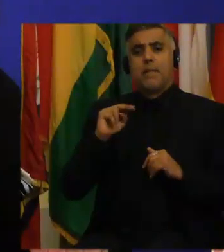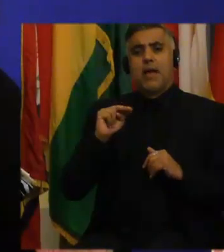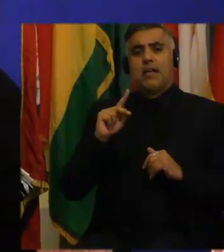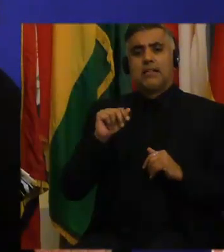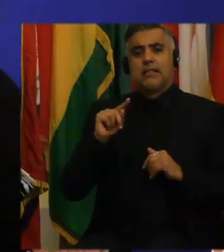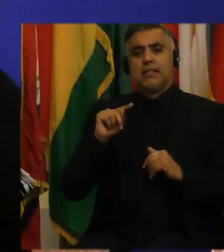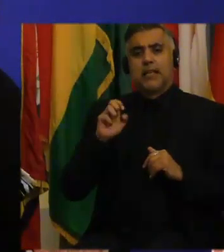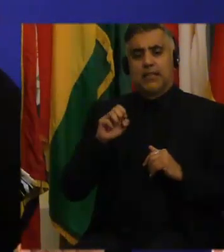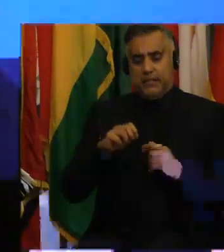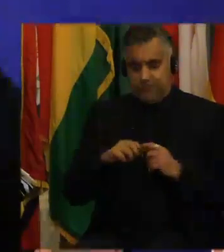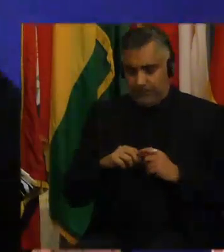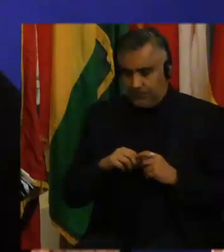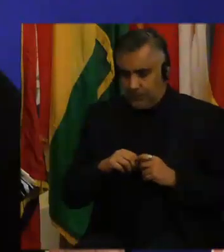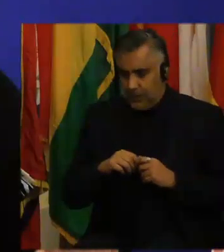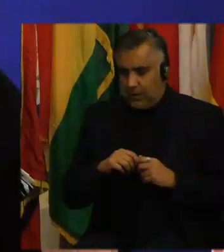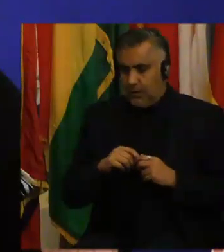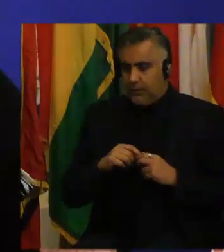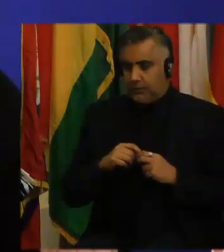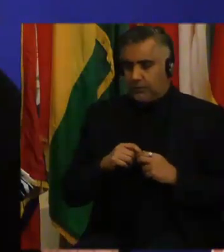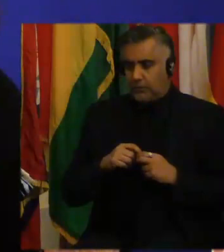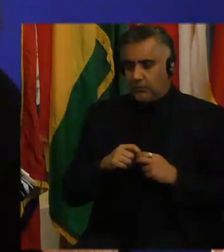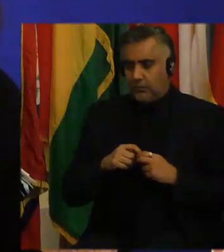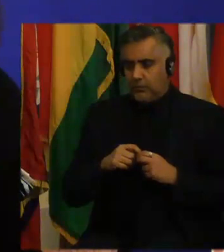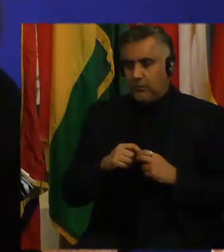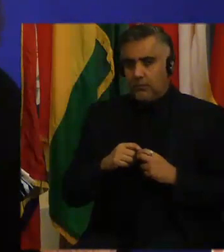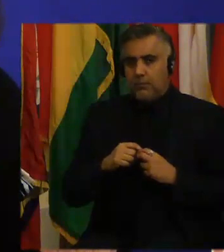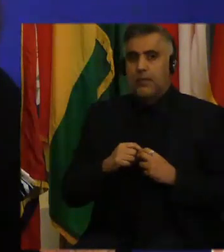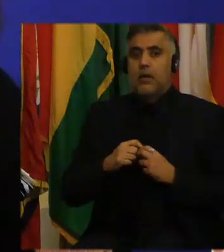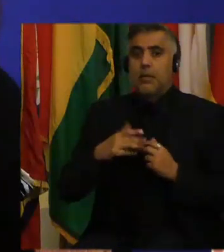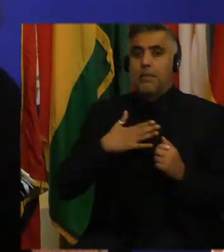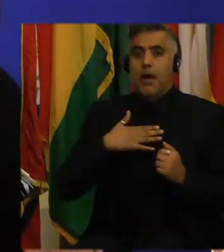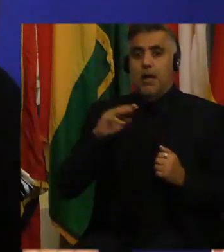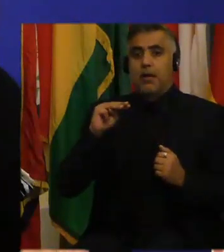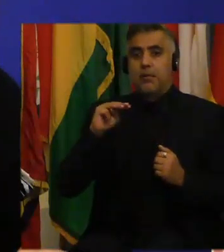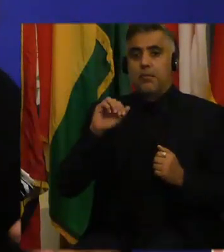on Violence Against Women, Its Causes and Consequences, was